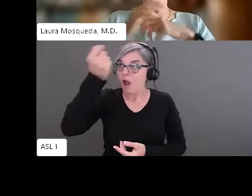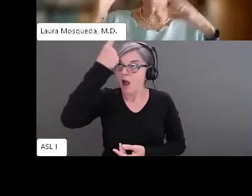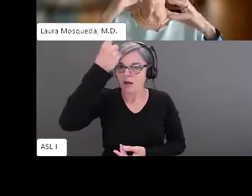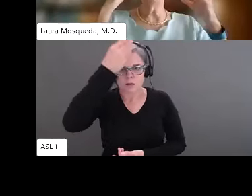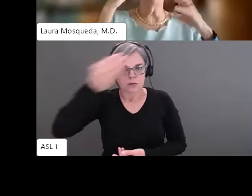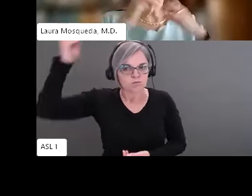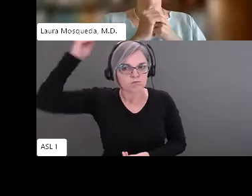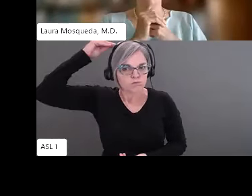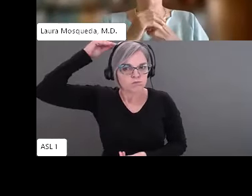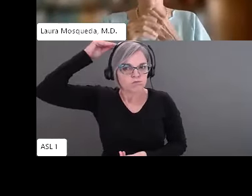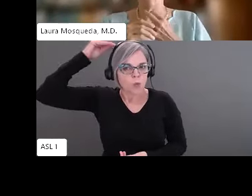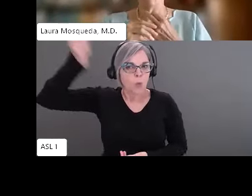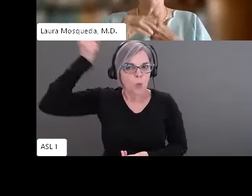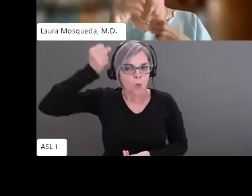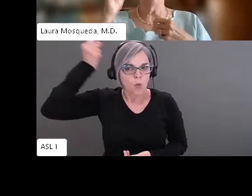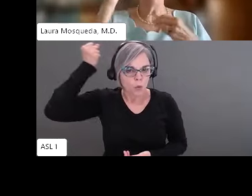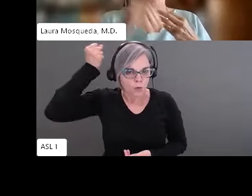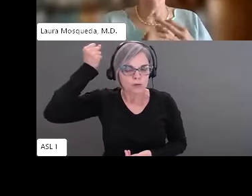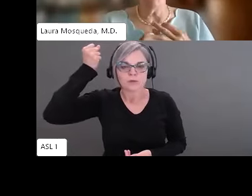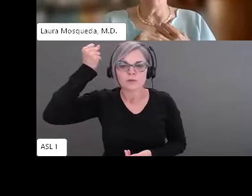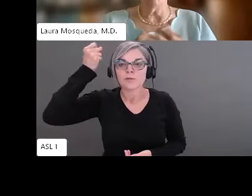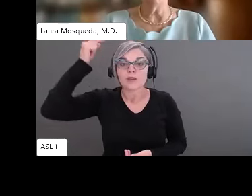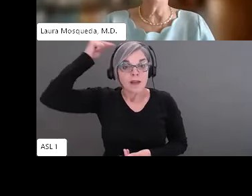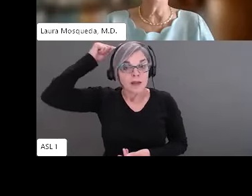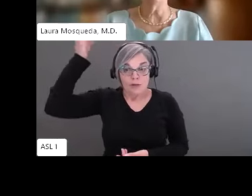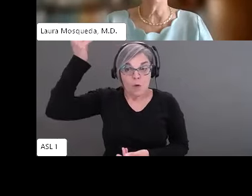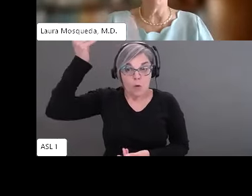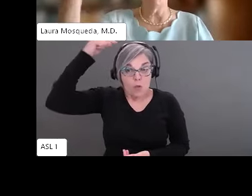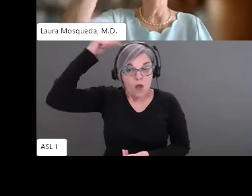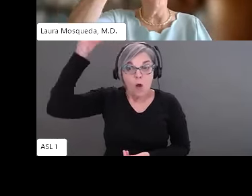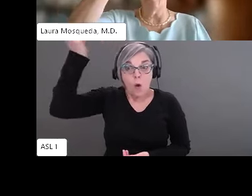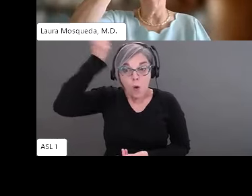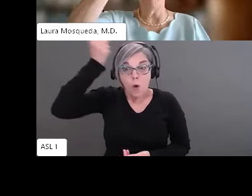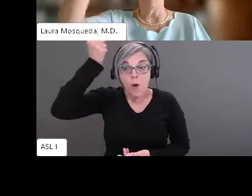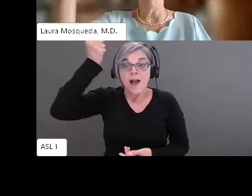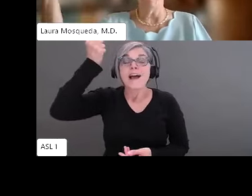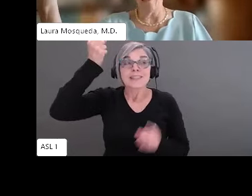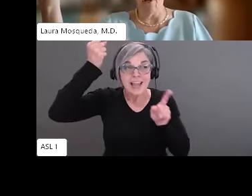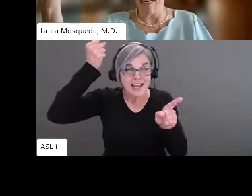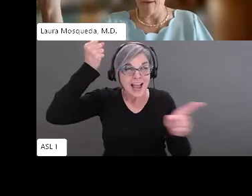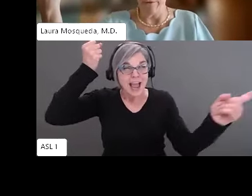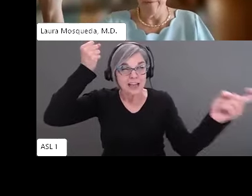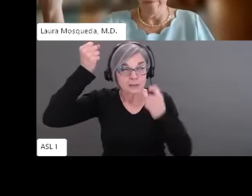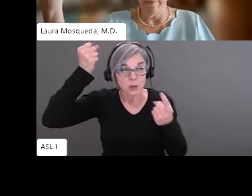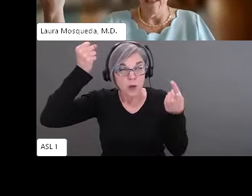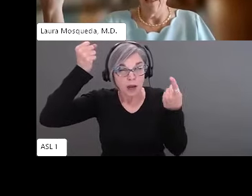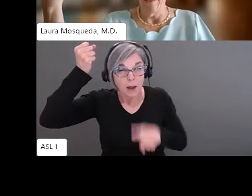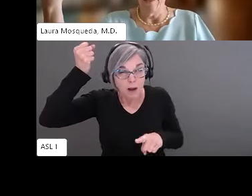And once it's sitting somewhere in our brain, at the right moment when we need the memory, we have to go in and find it and pull it